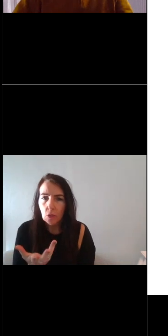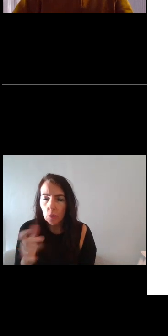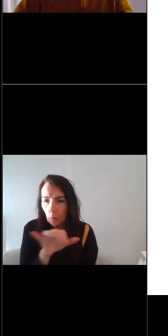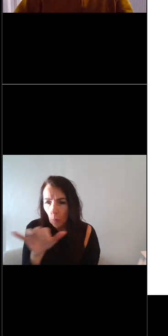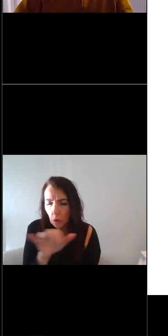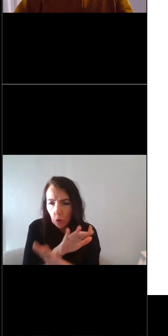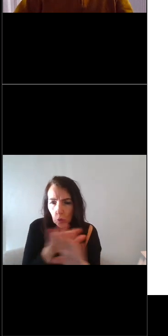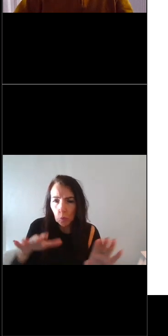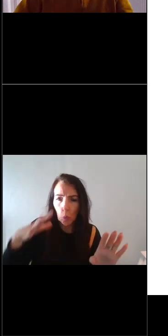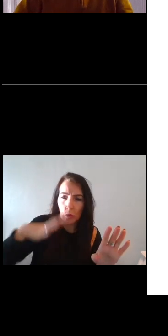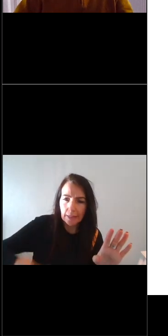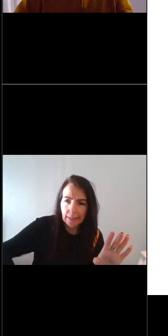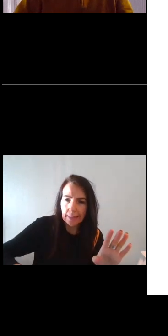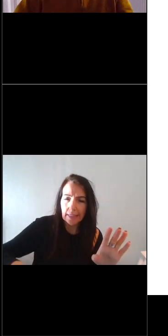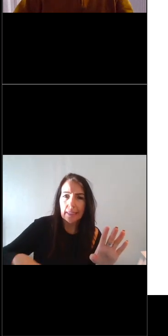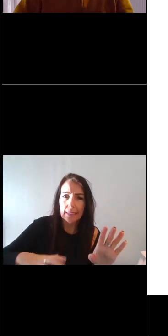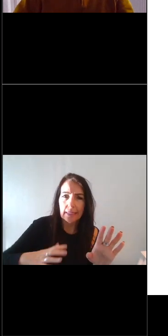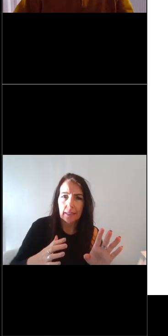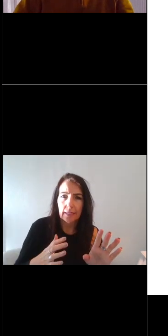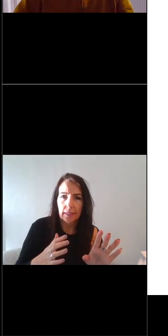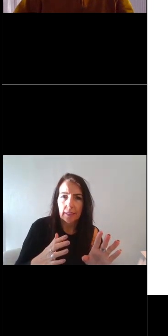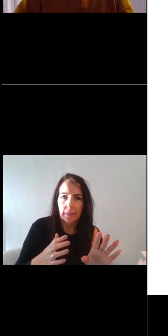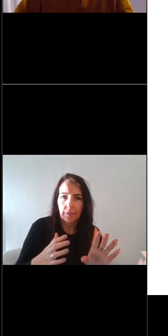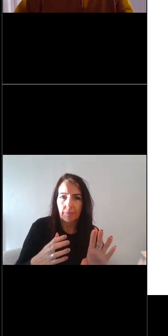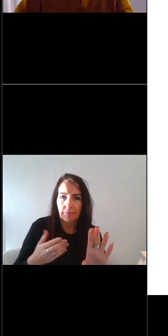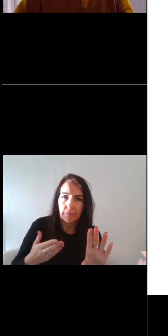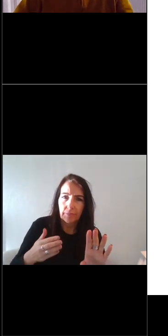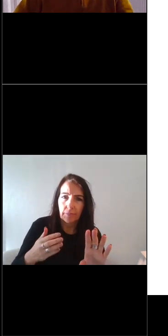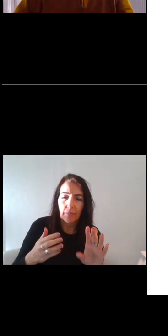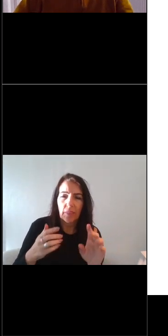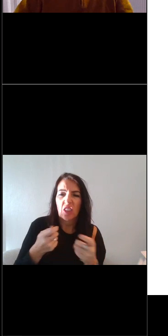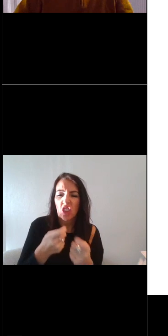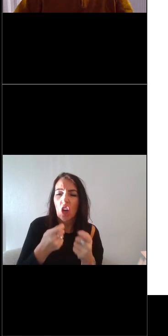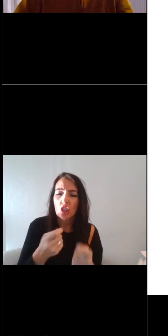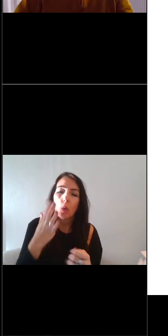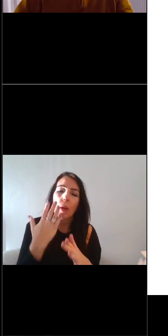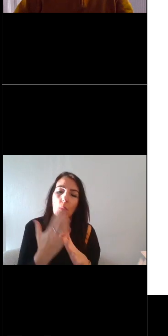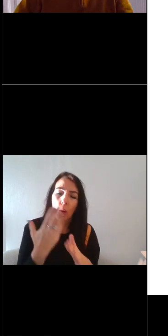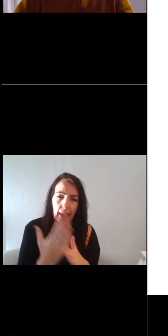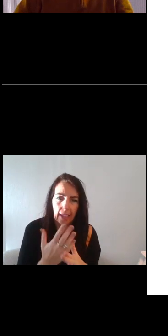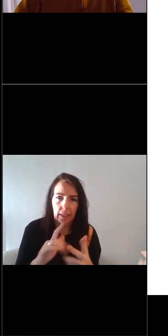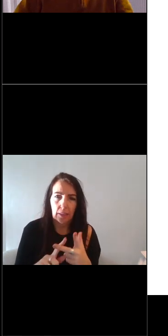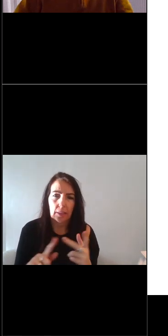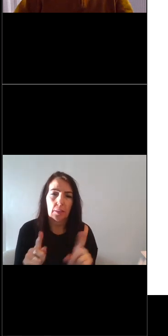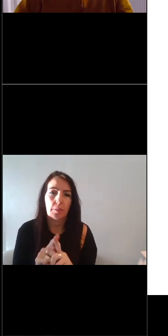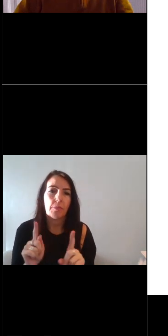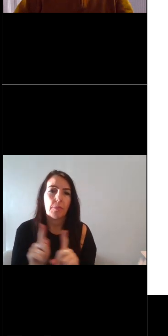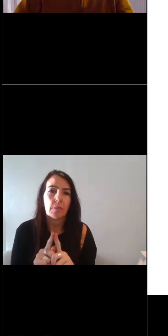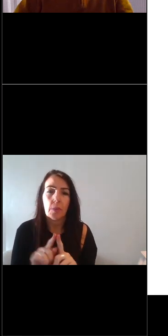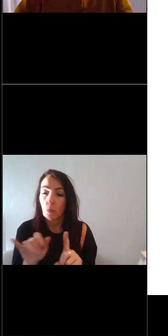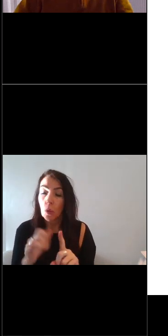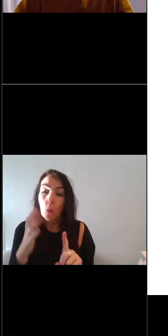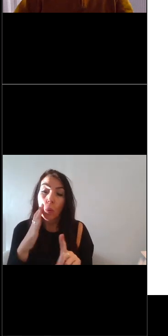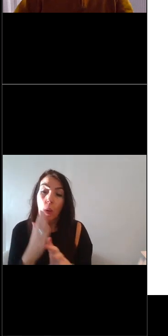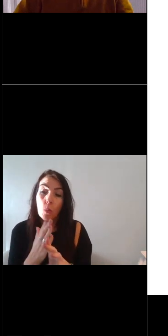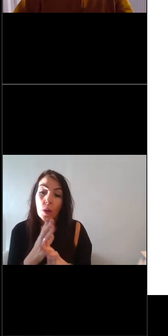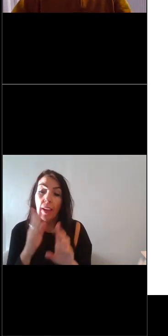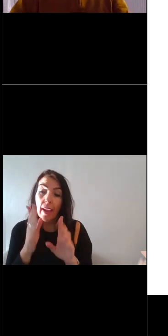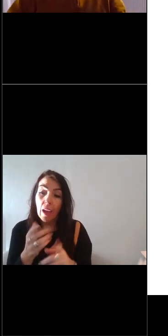need any in-shift charging. It will also help you to understand which ones will need in-shift